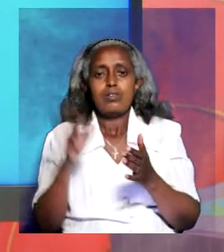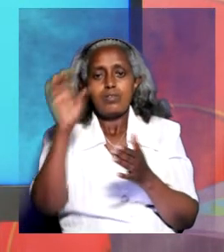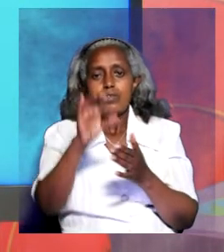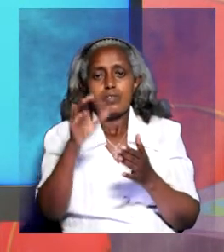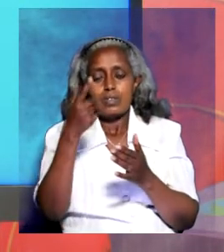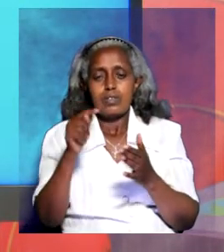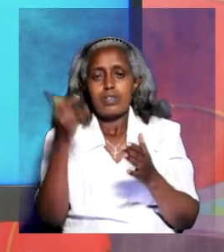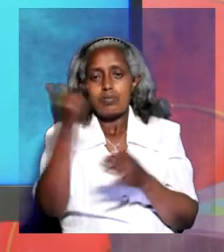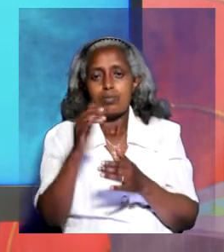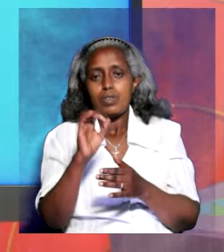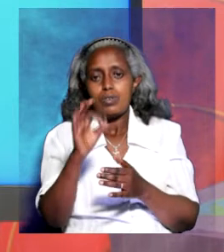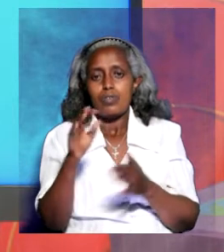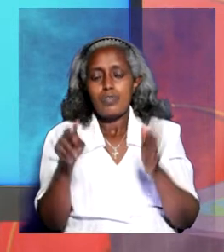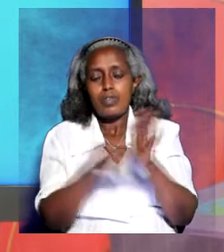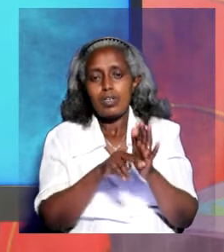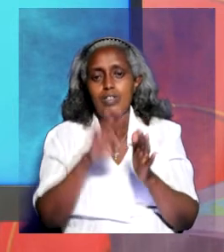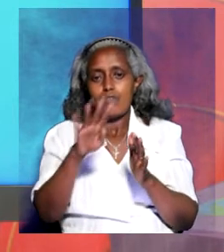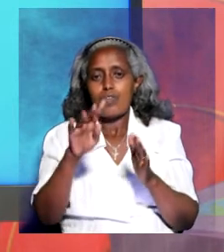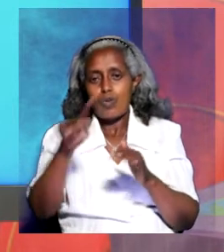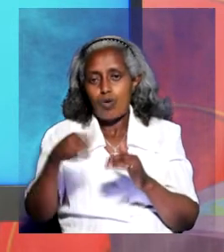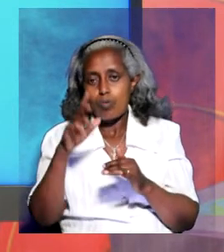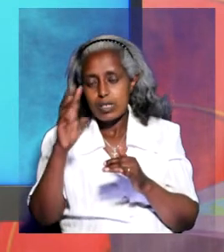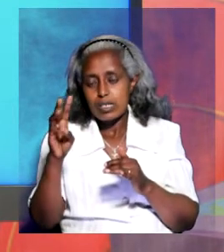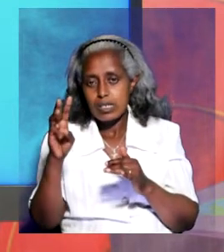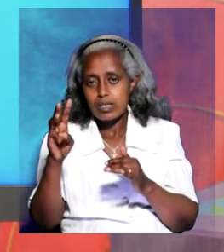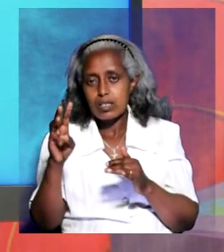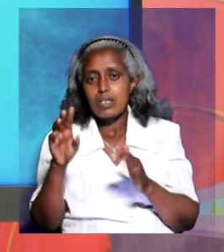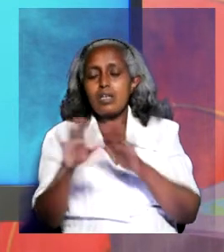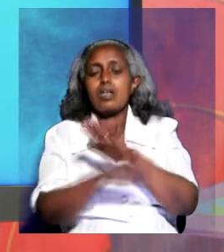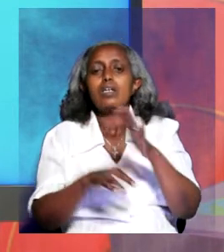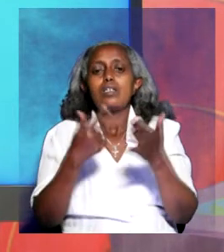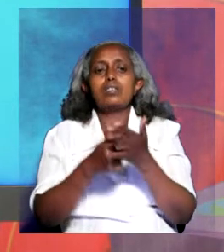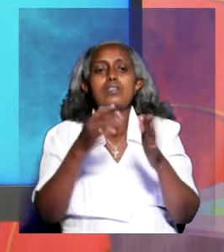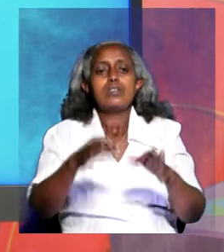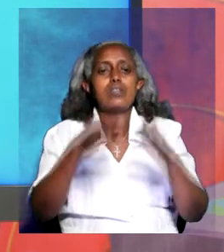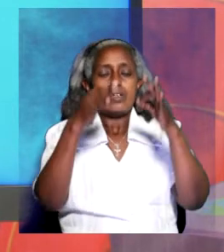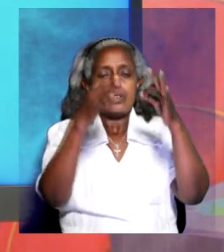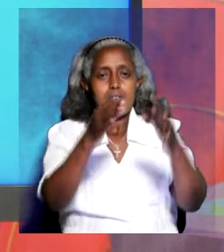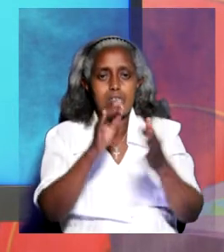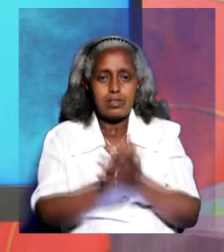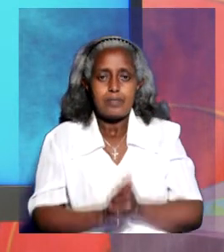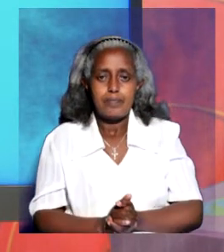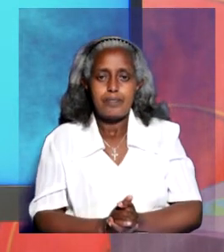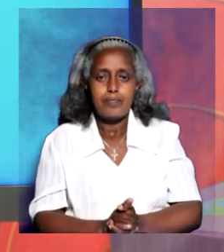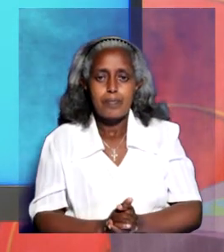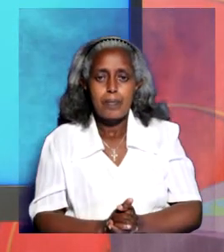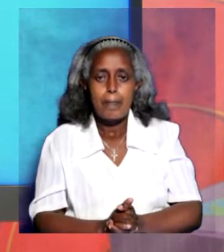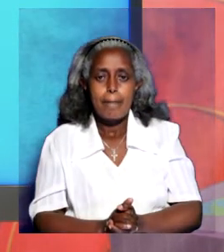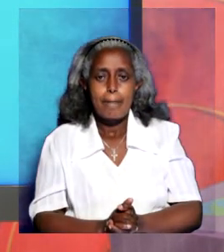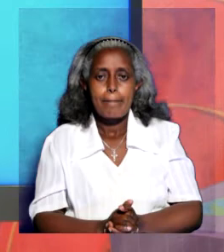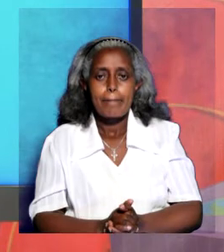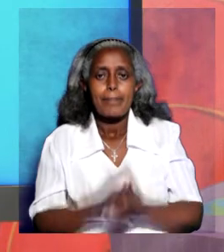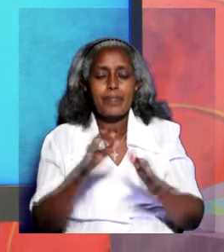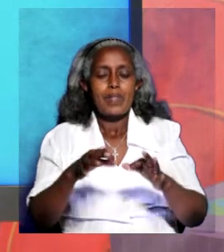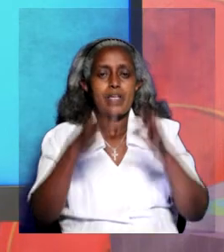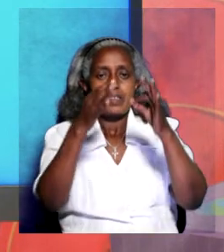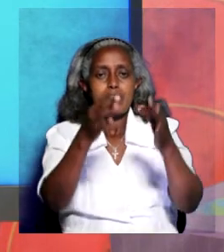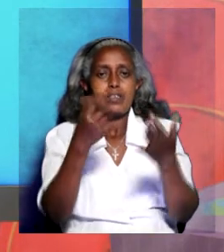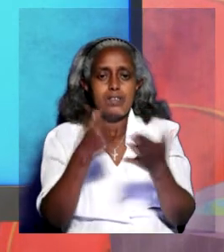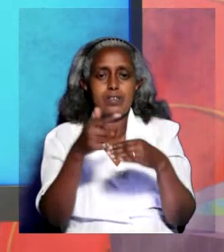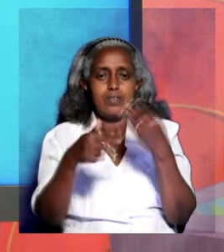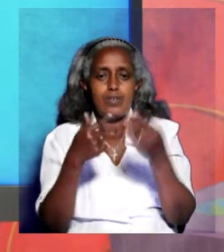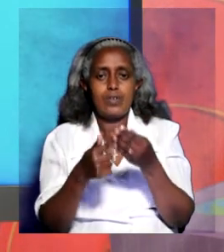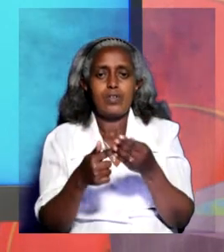find the image of negative 4,6 under this translation. We have found this translation.